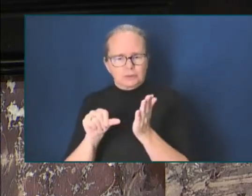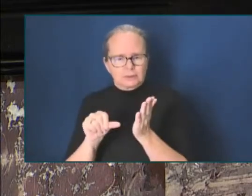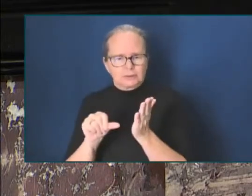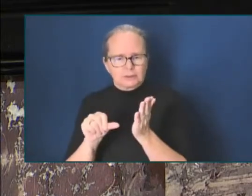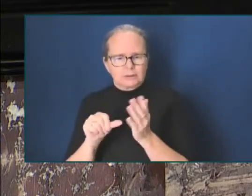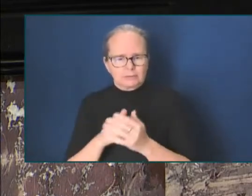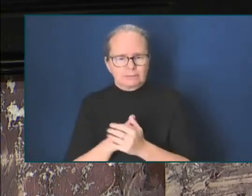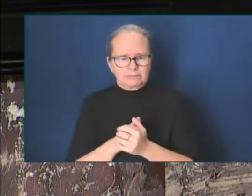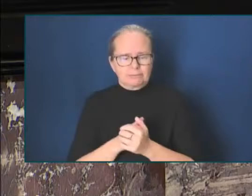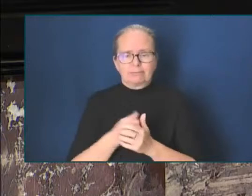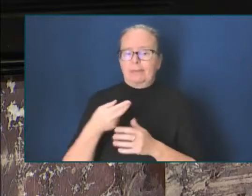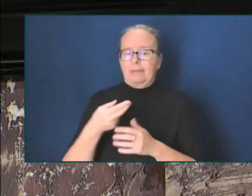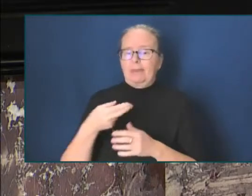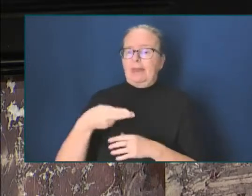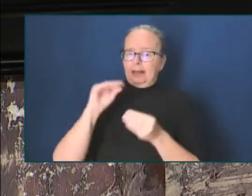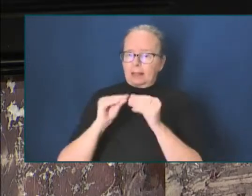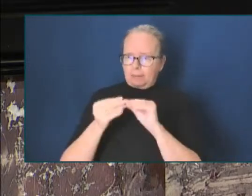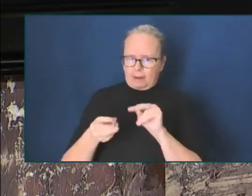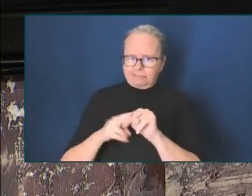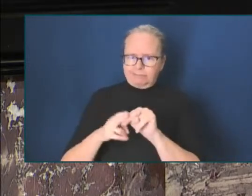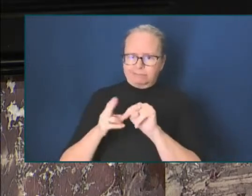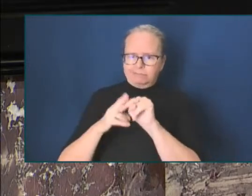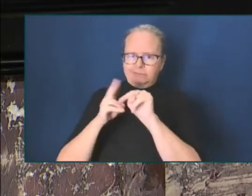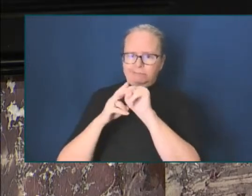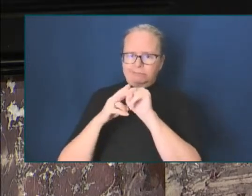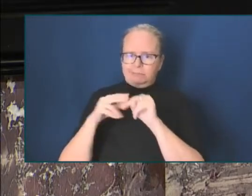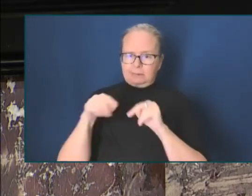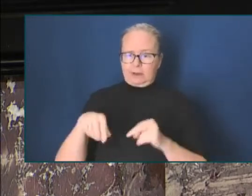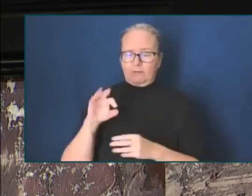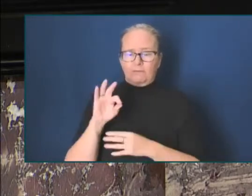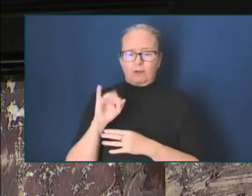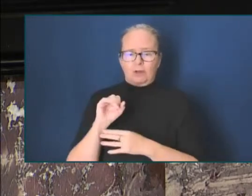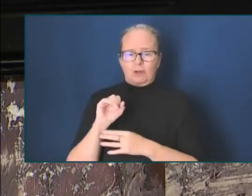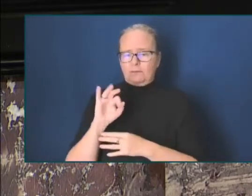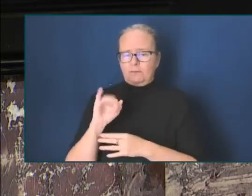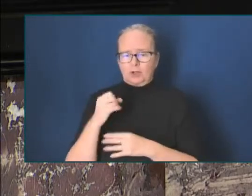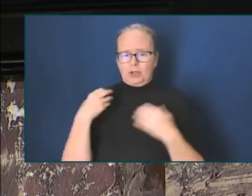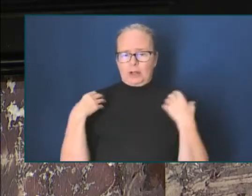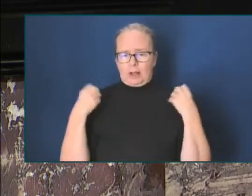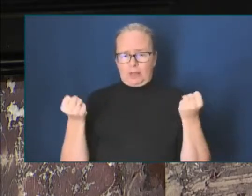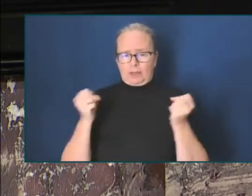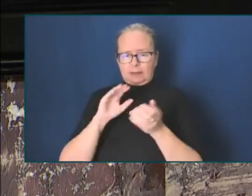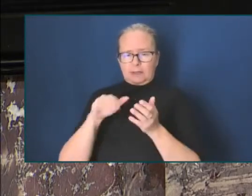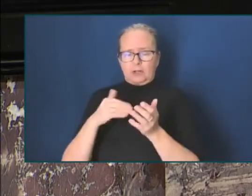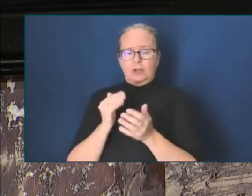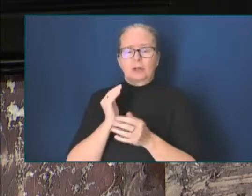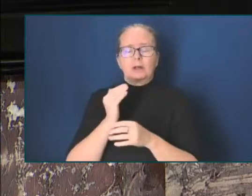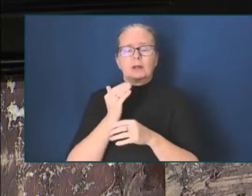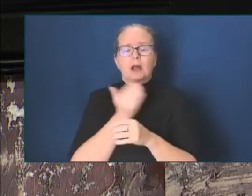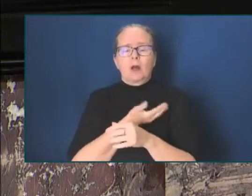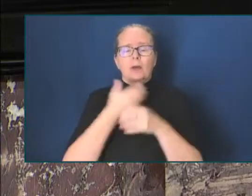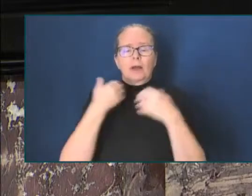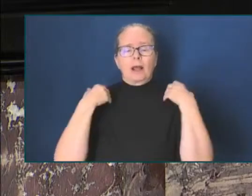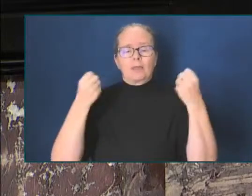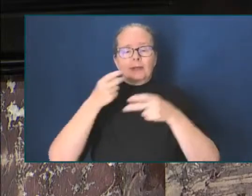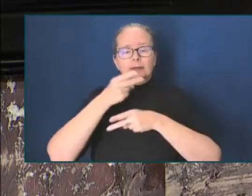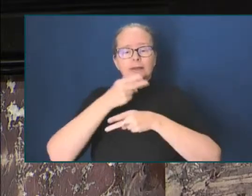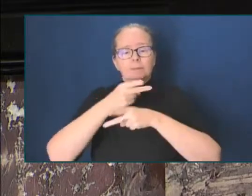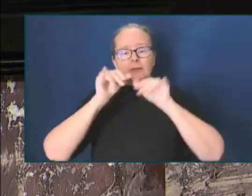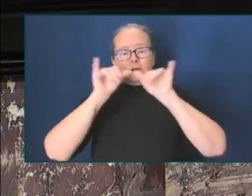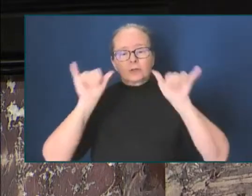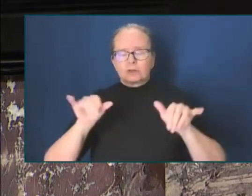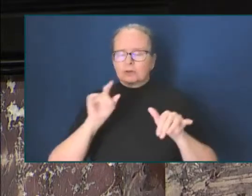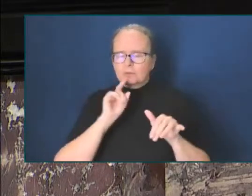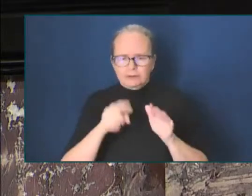those services. We have a healthcare system, quite frankly, that is in crisis. We have a system that is not meeting